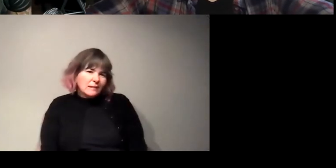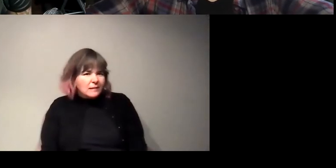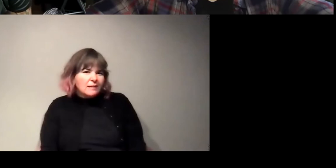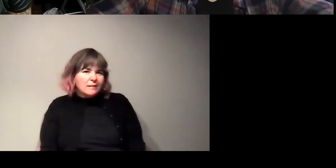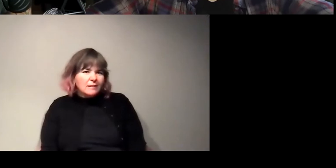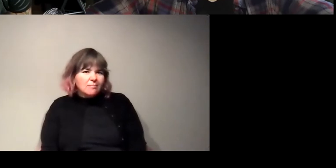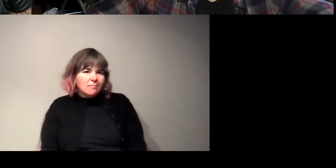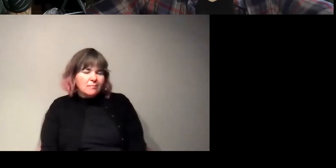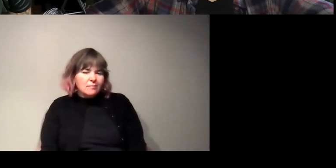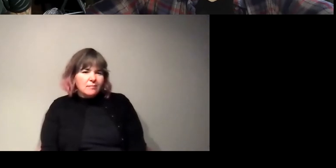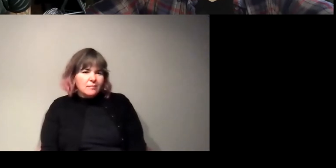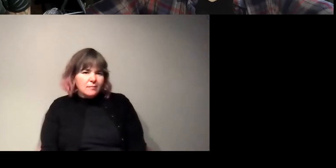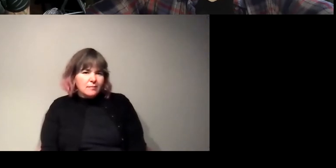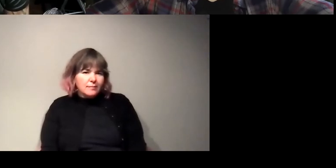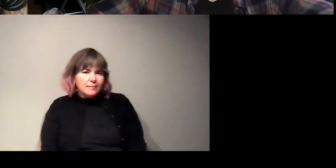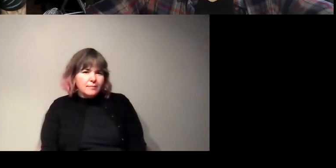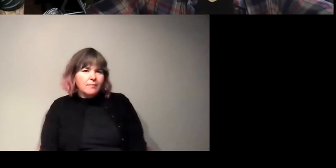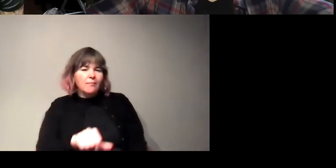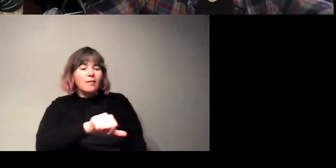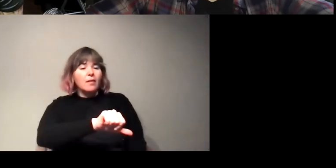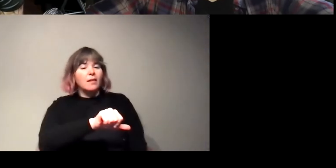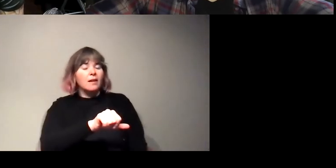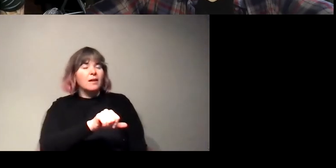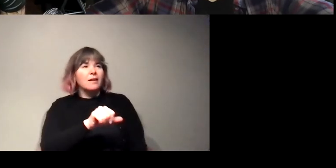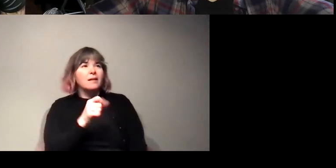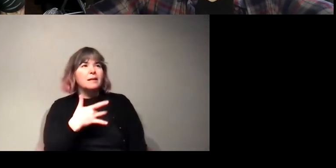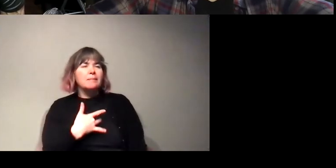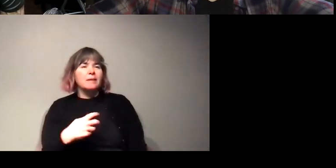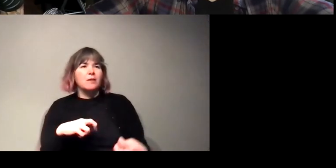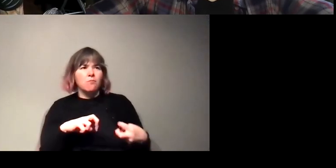a lot of the problems, one of the